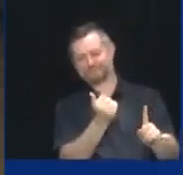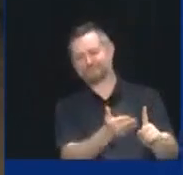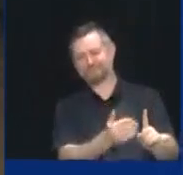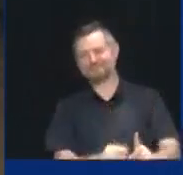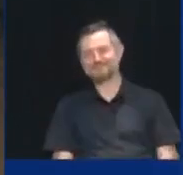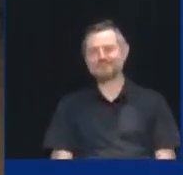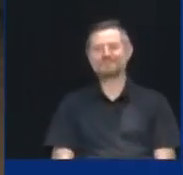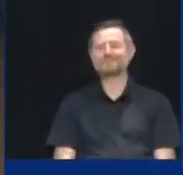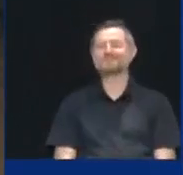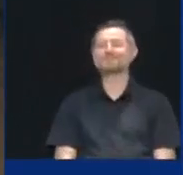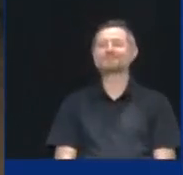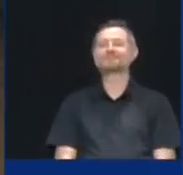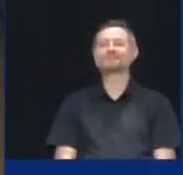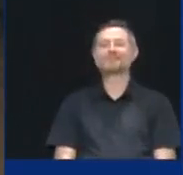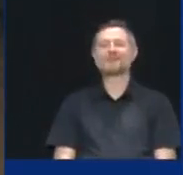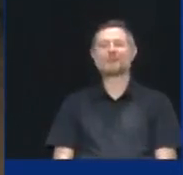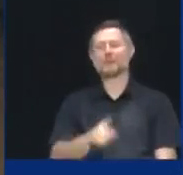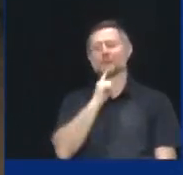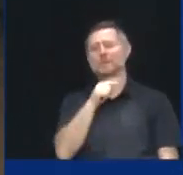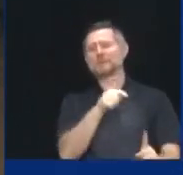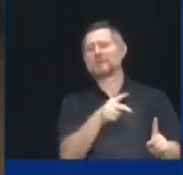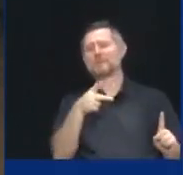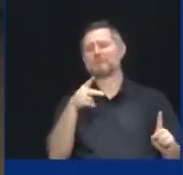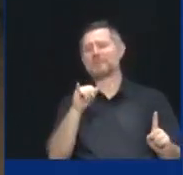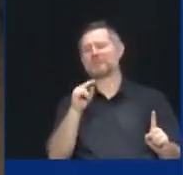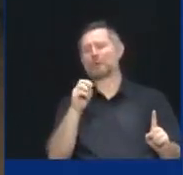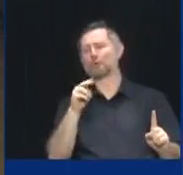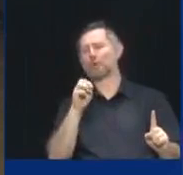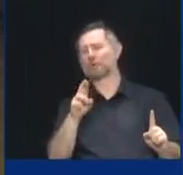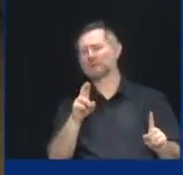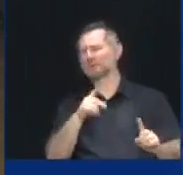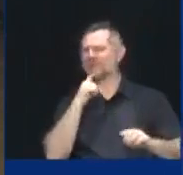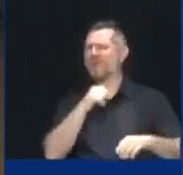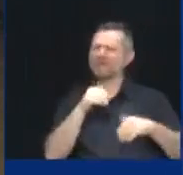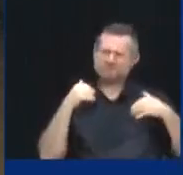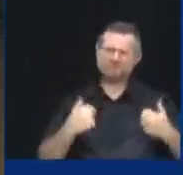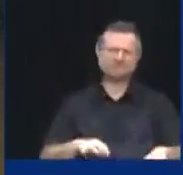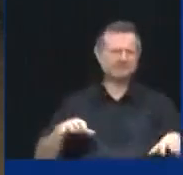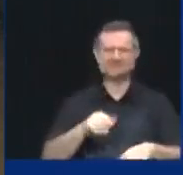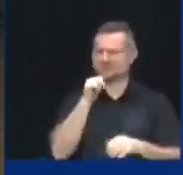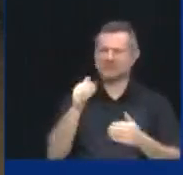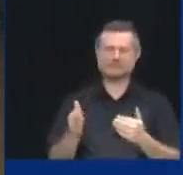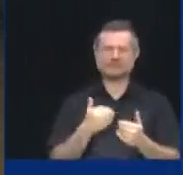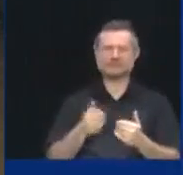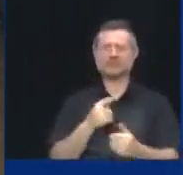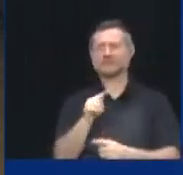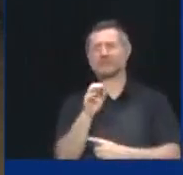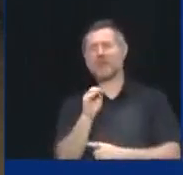A pioneer when it was hard, Tom Duane, God bless you.